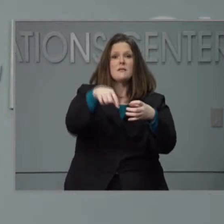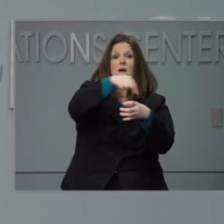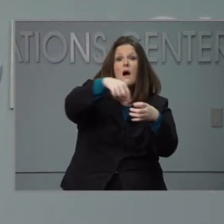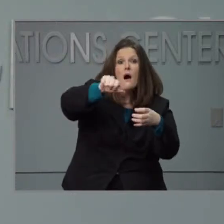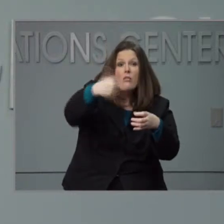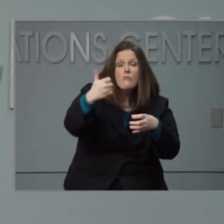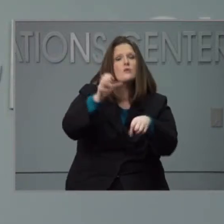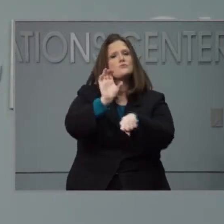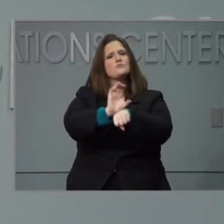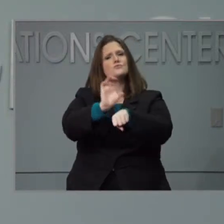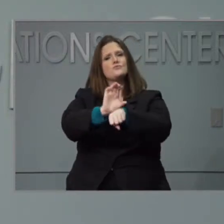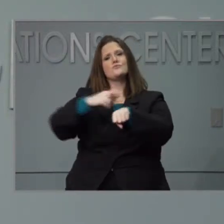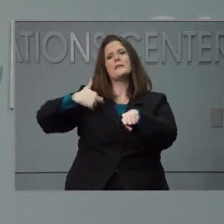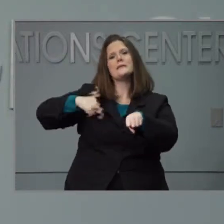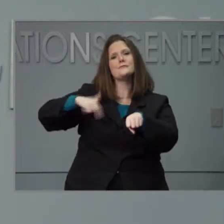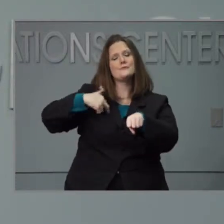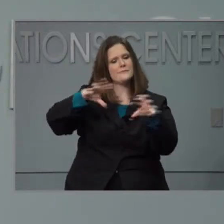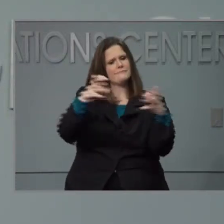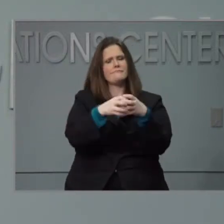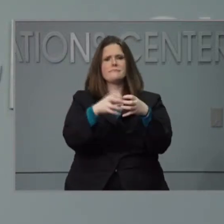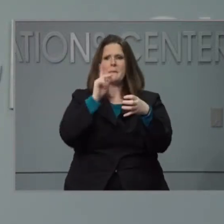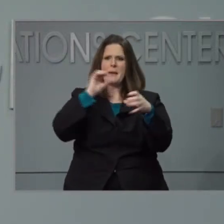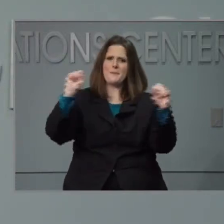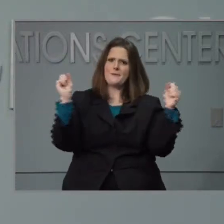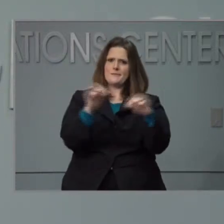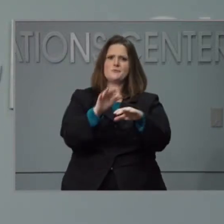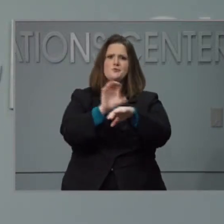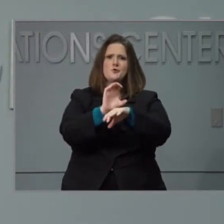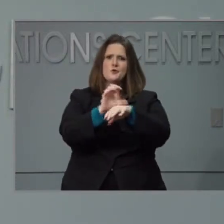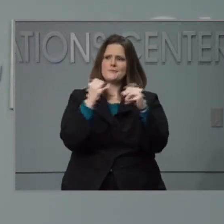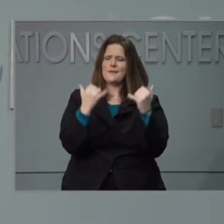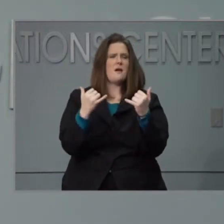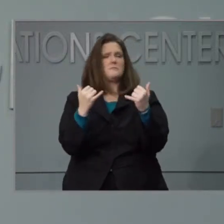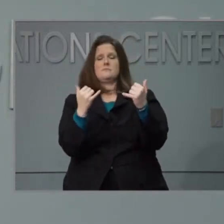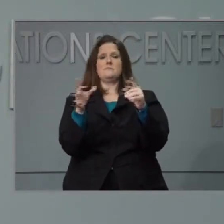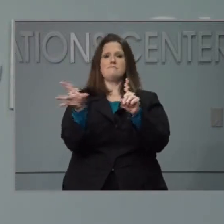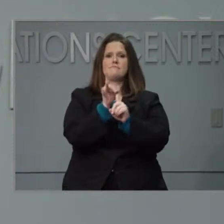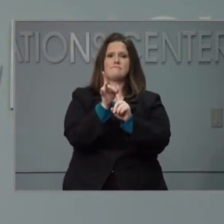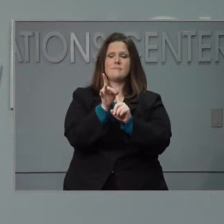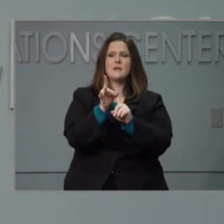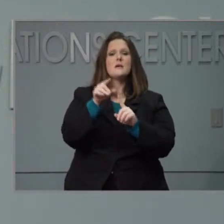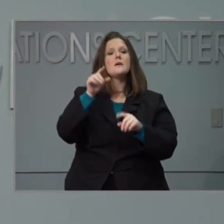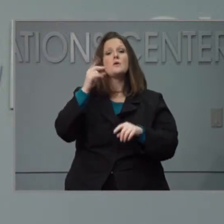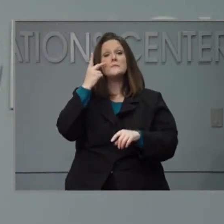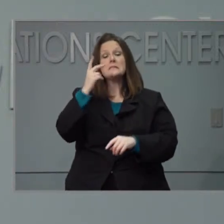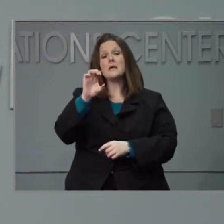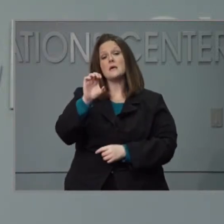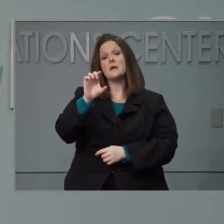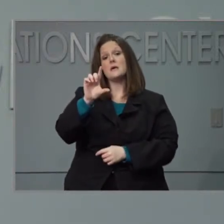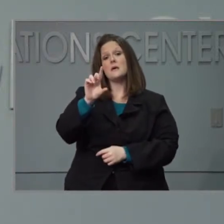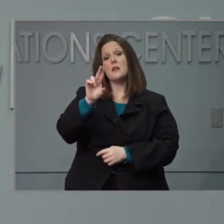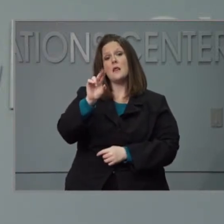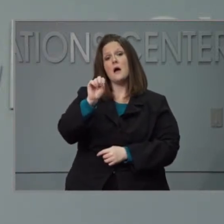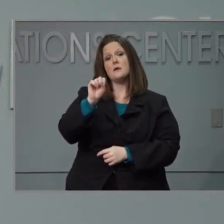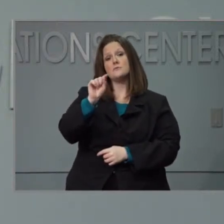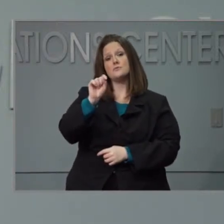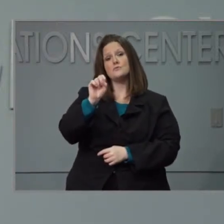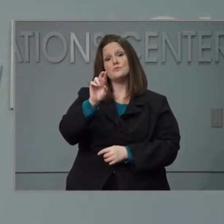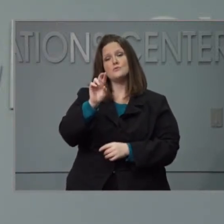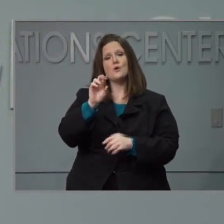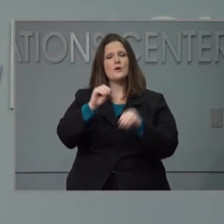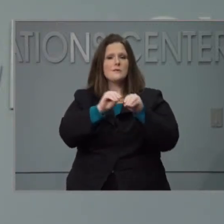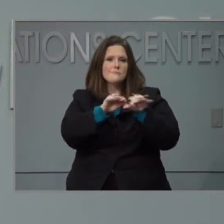gatherings. You can see other places where we're learning about clusters in our new report on our COVID dashboard that will be